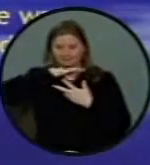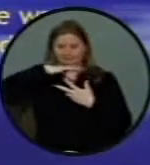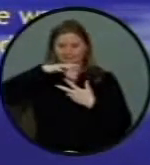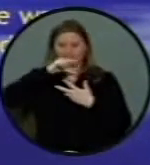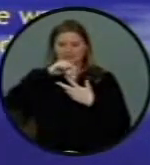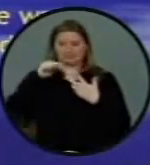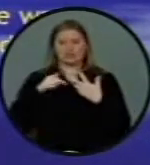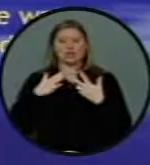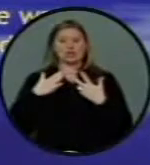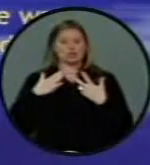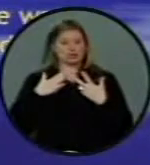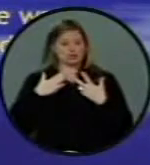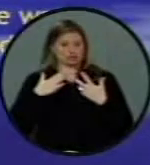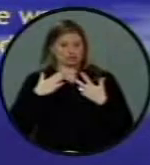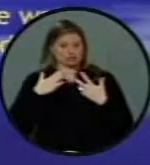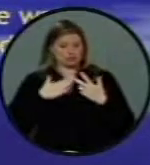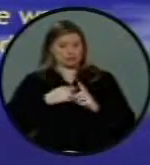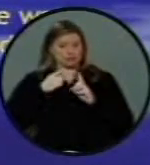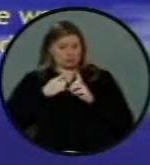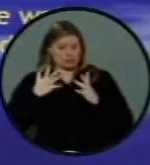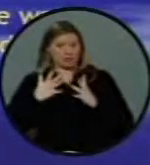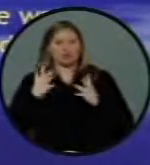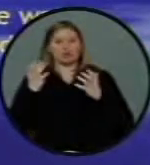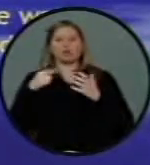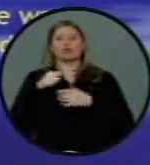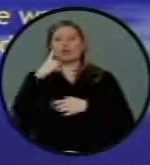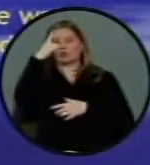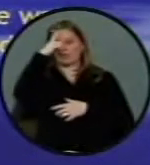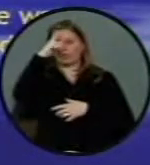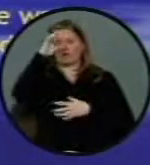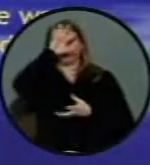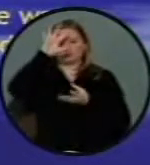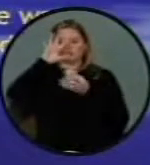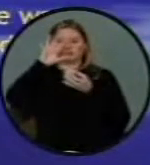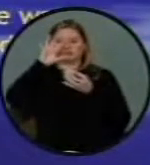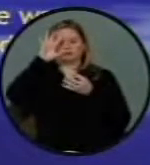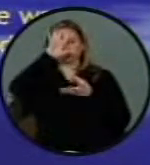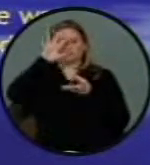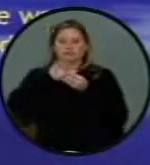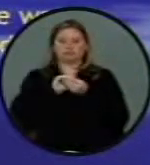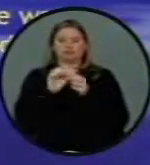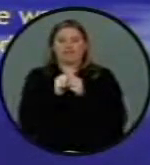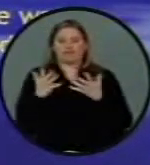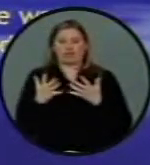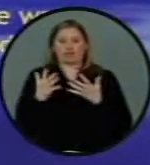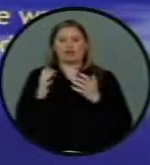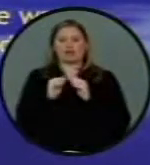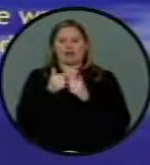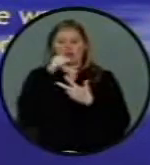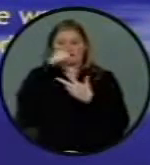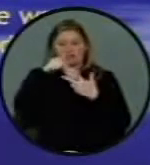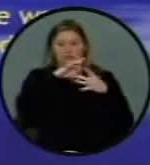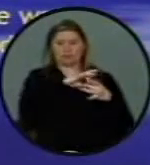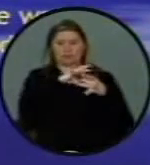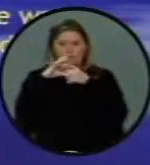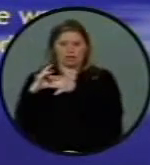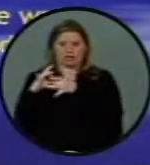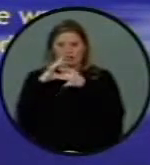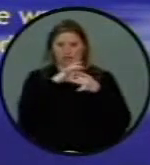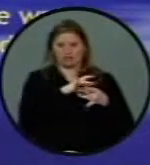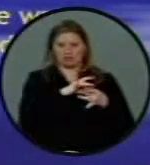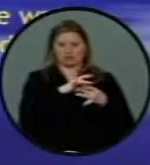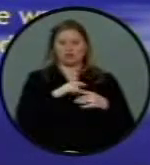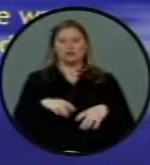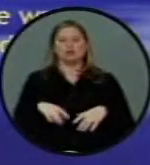argument would be that it would be to think very comprehensively about these set of issues and looking at the interrelationships among them, and